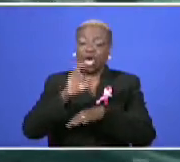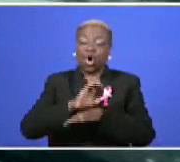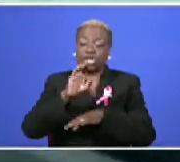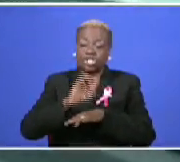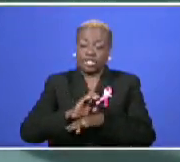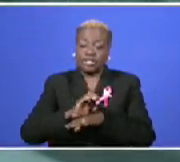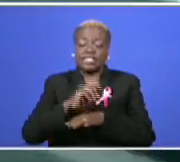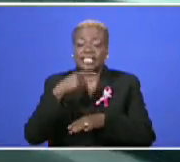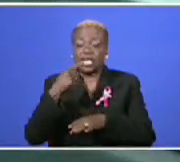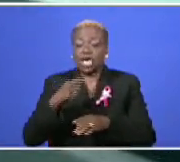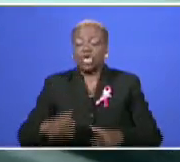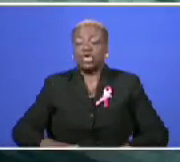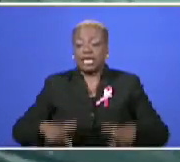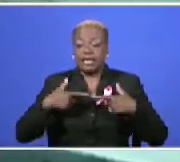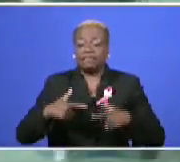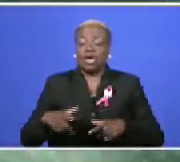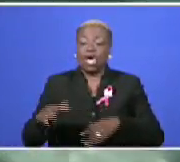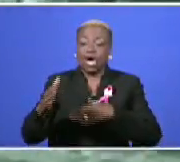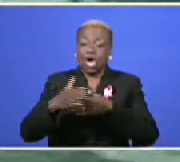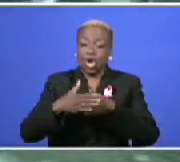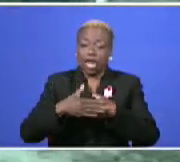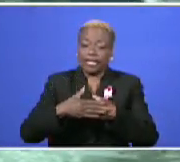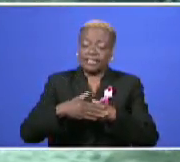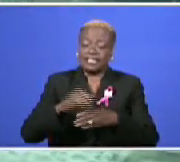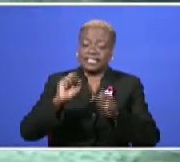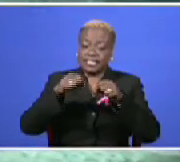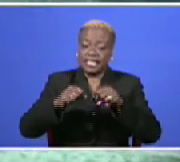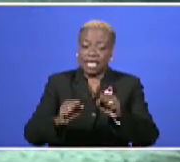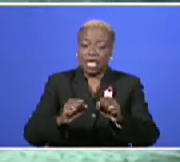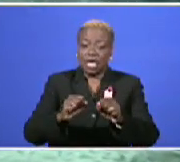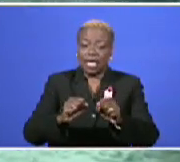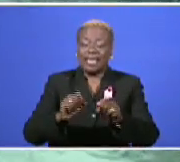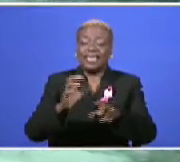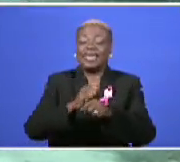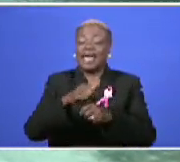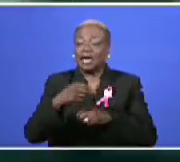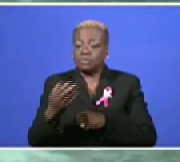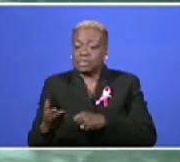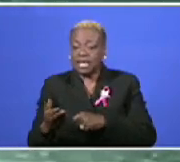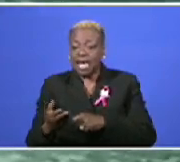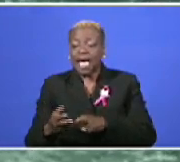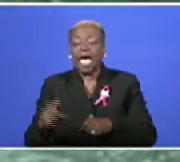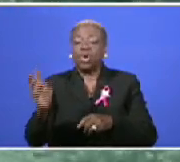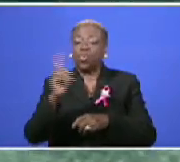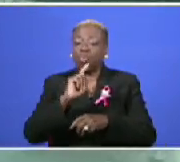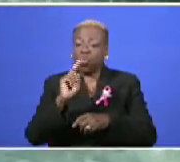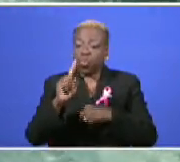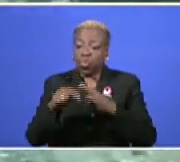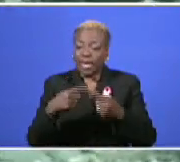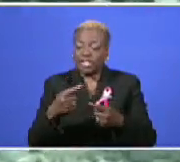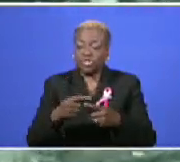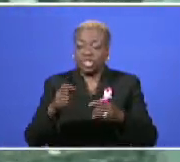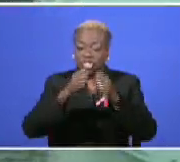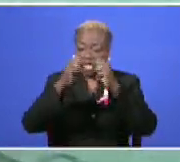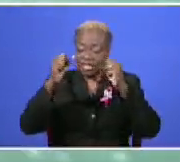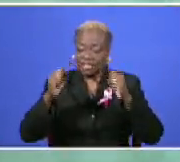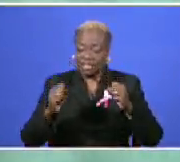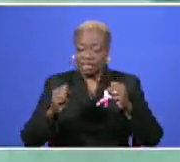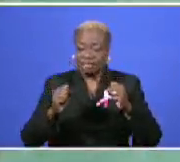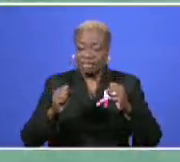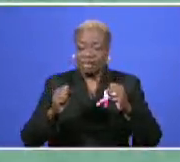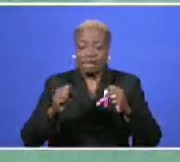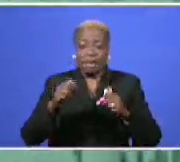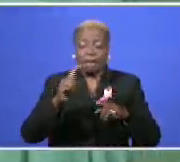get out. I got out. I went into a shelter, but the shelter didn't hold. And those shelters didn't hold because